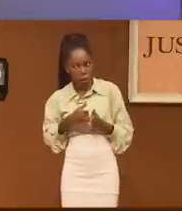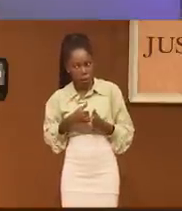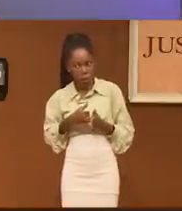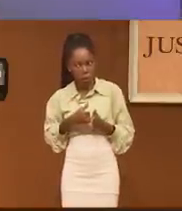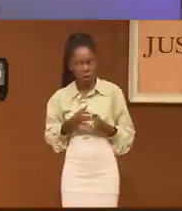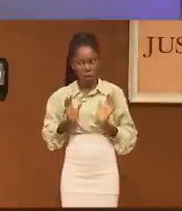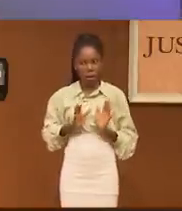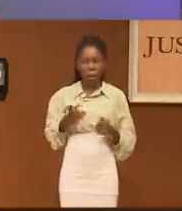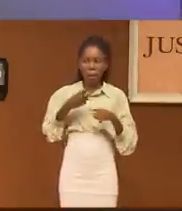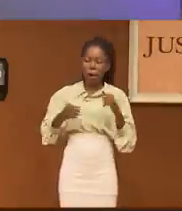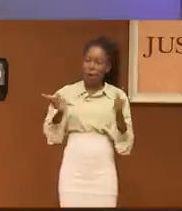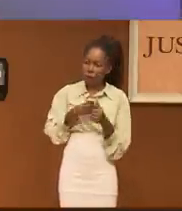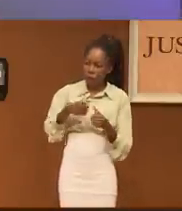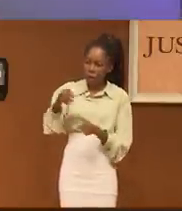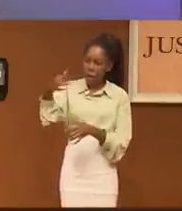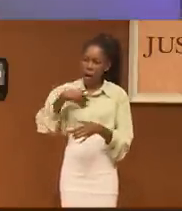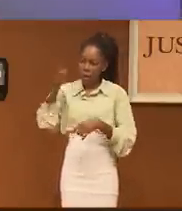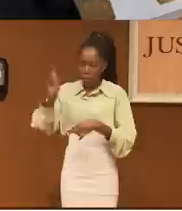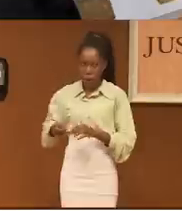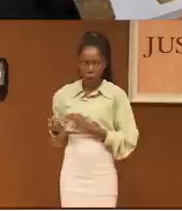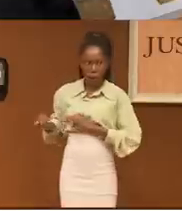out. Let's renovate the place. Okay.